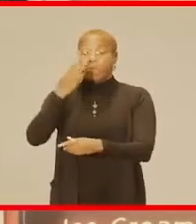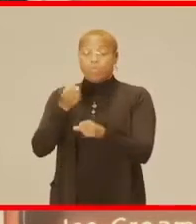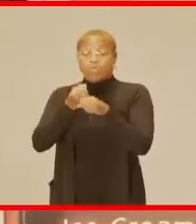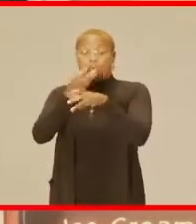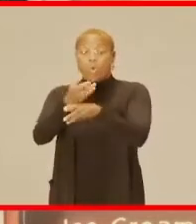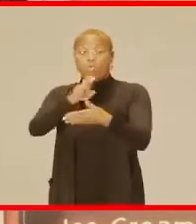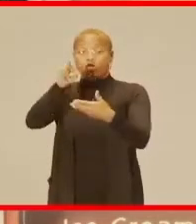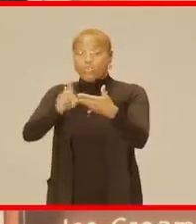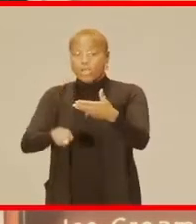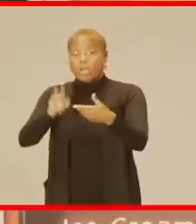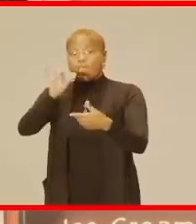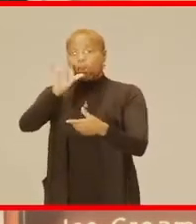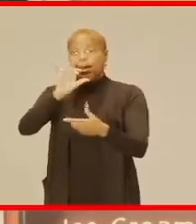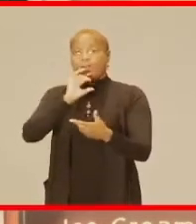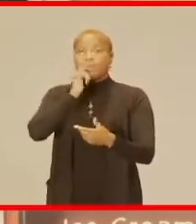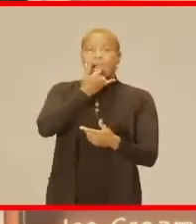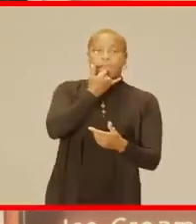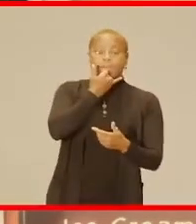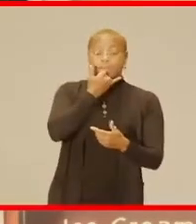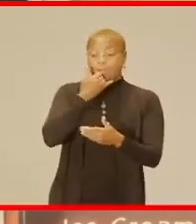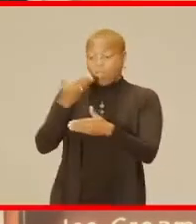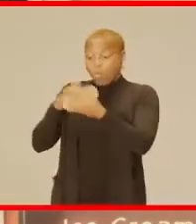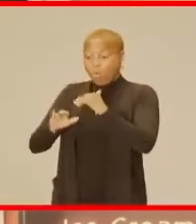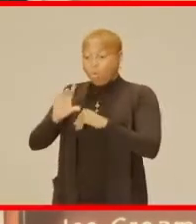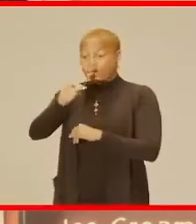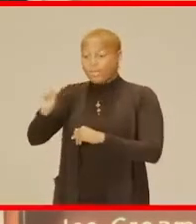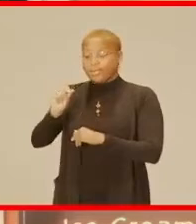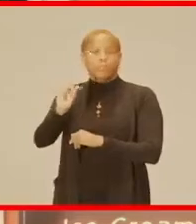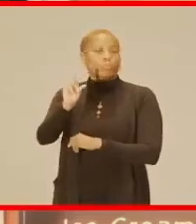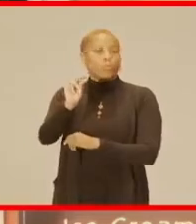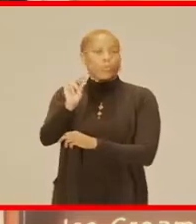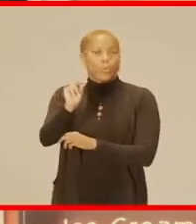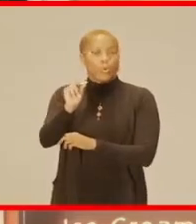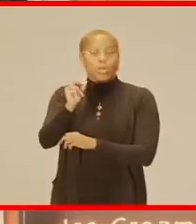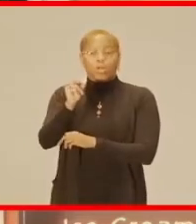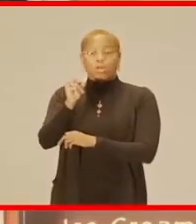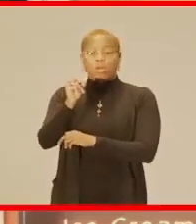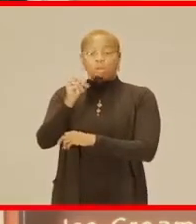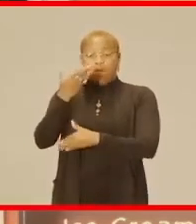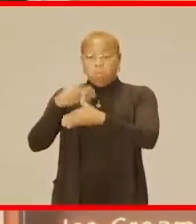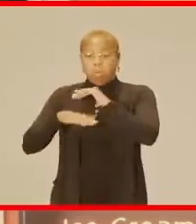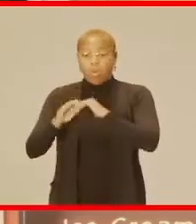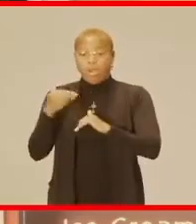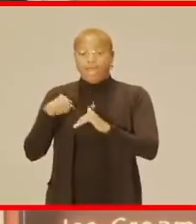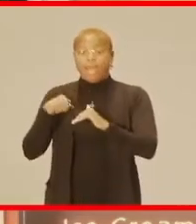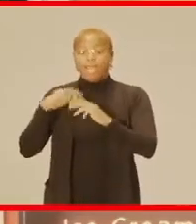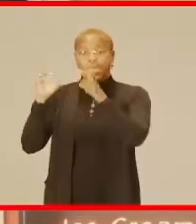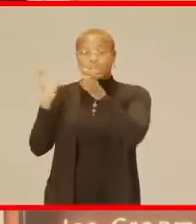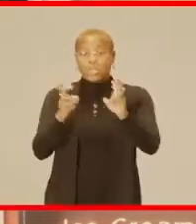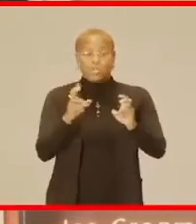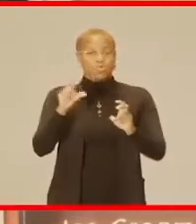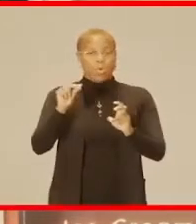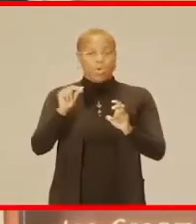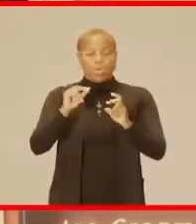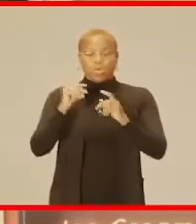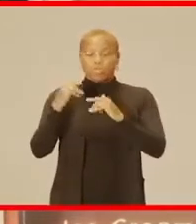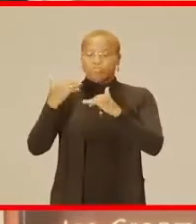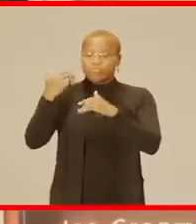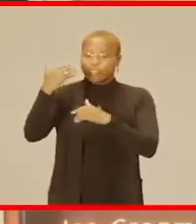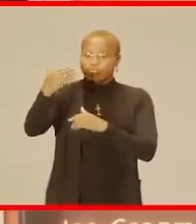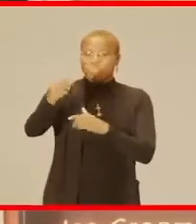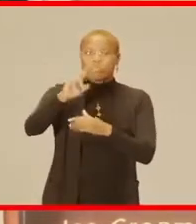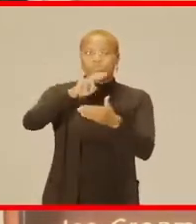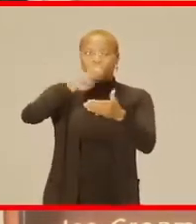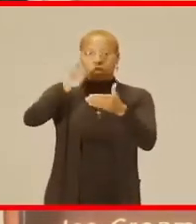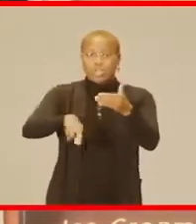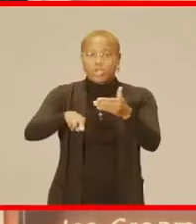were not born disabled or born with those issues, but because of that accident, they have to